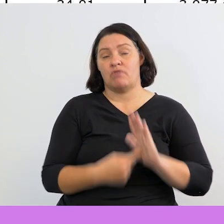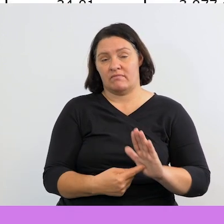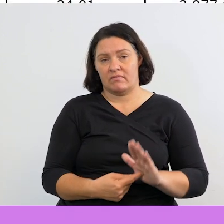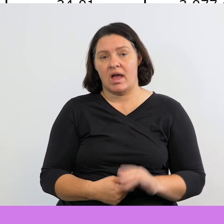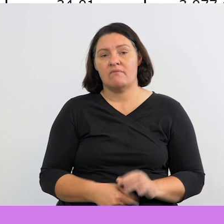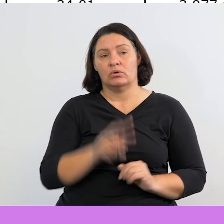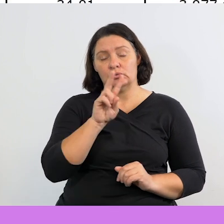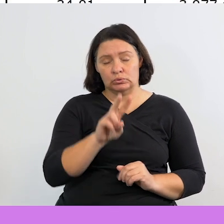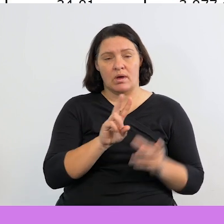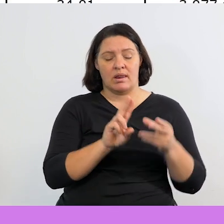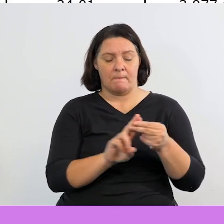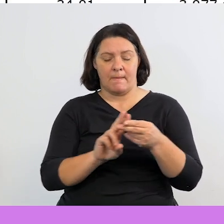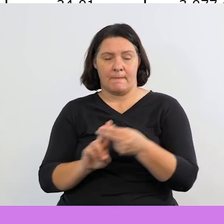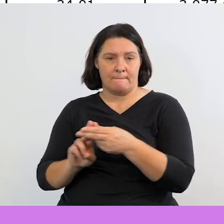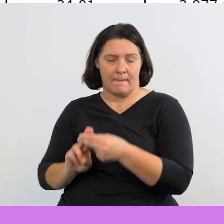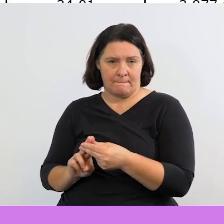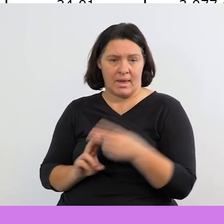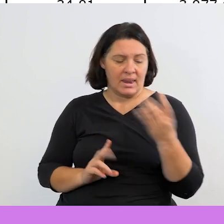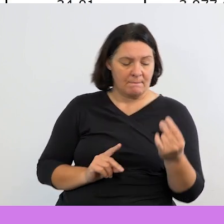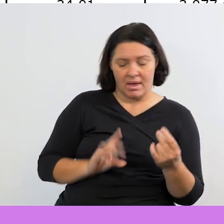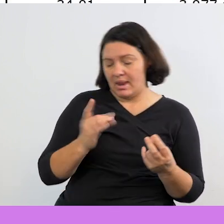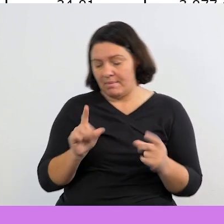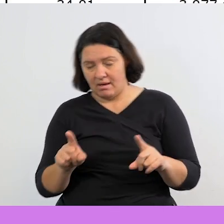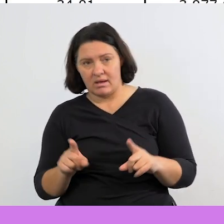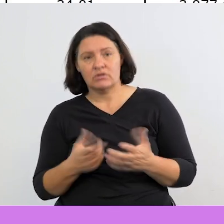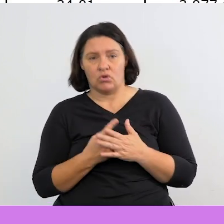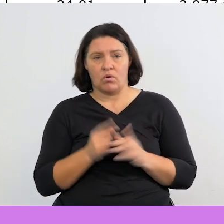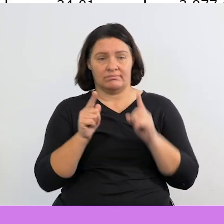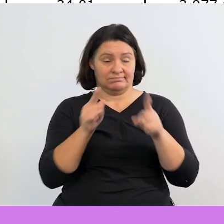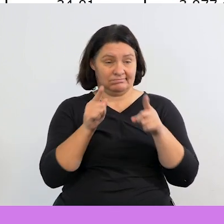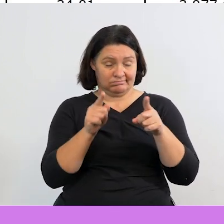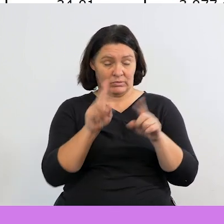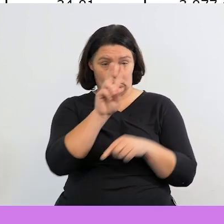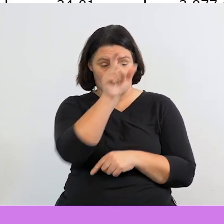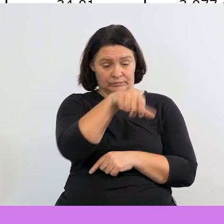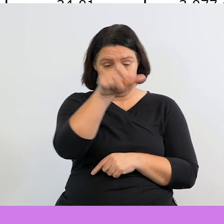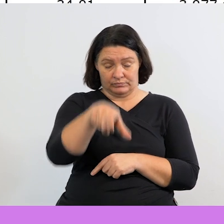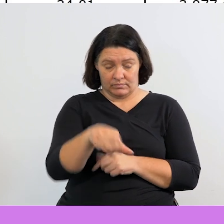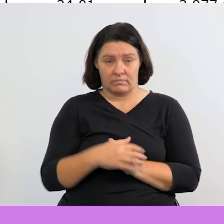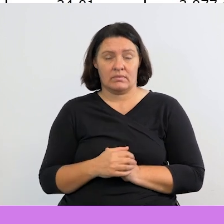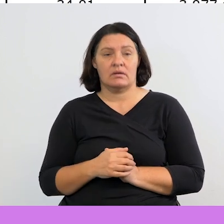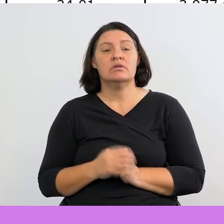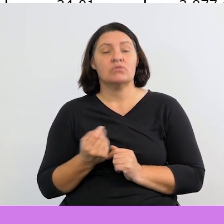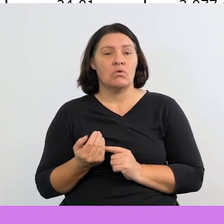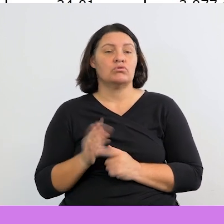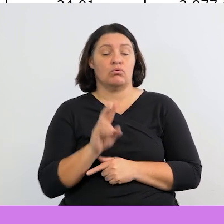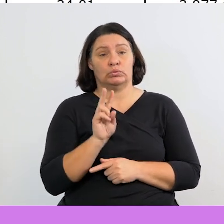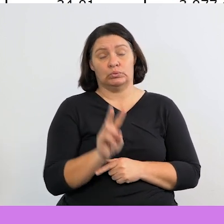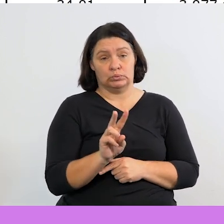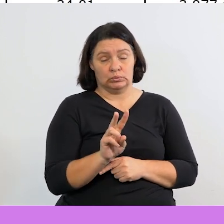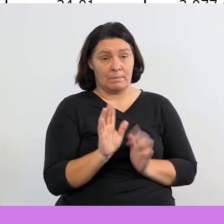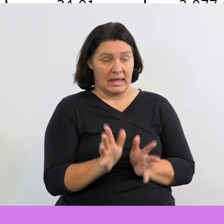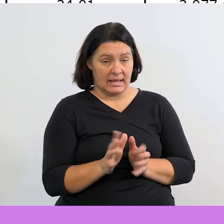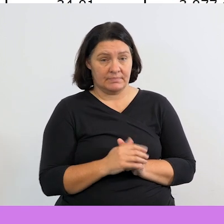work with two ordered number pairs. So this now becomes our ordered number pairs. We agree. As I've indicated, it's